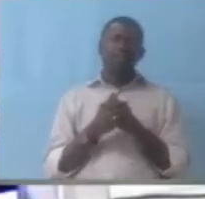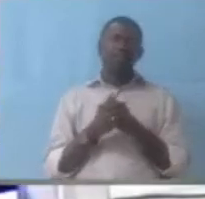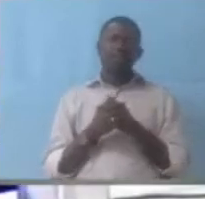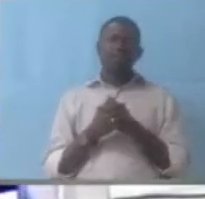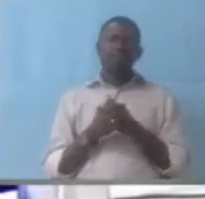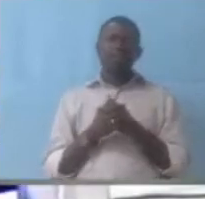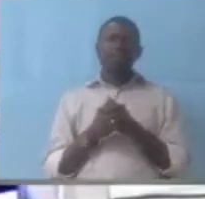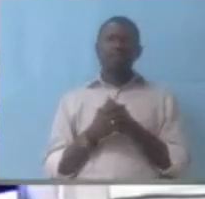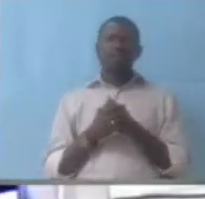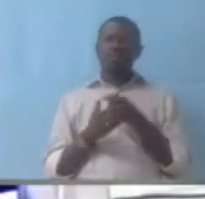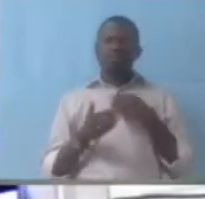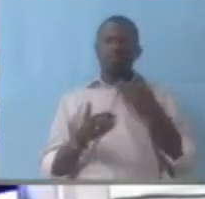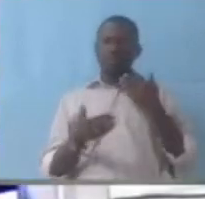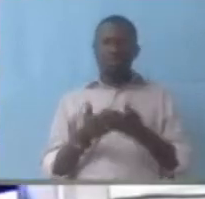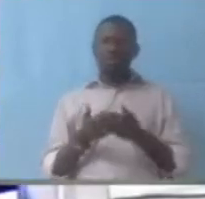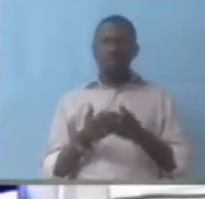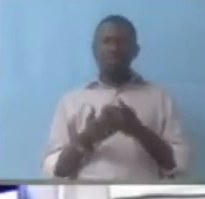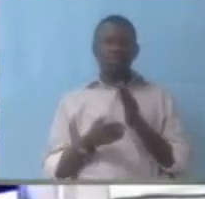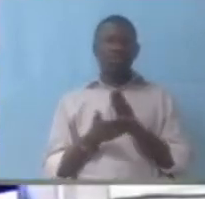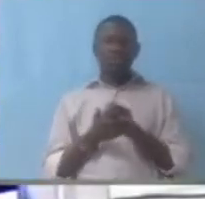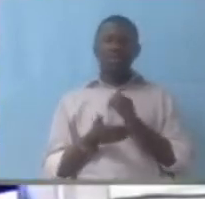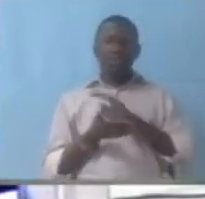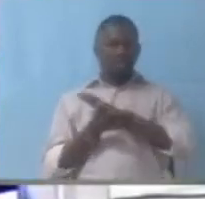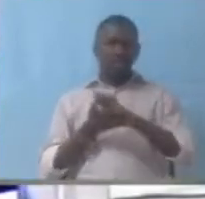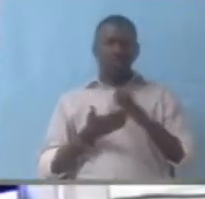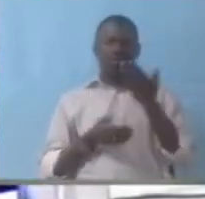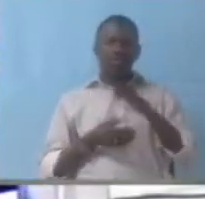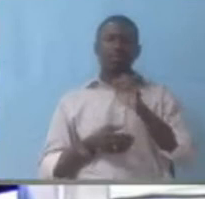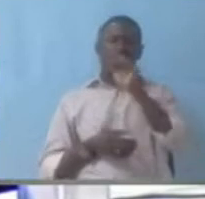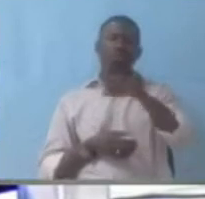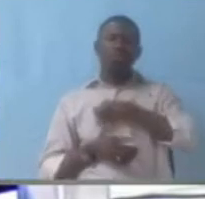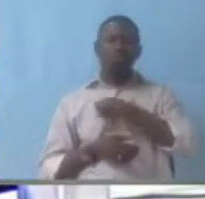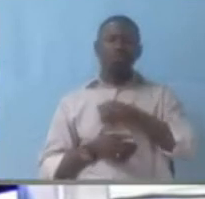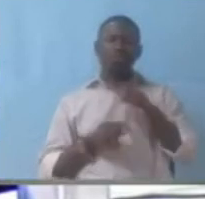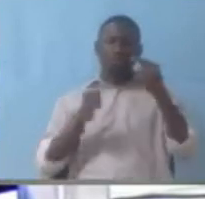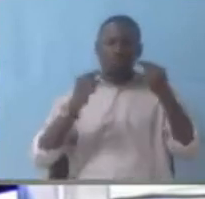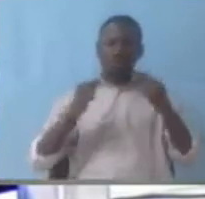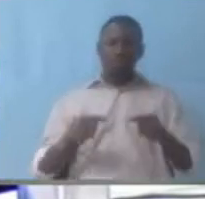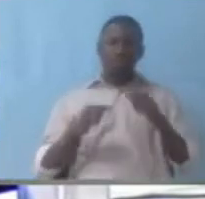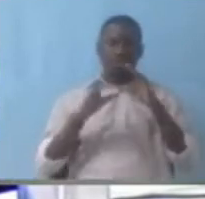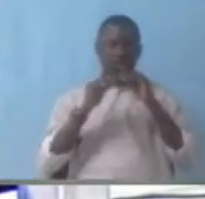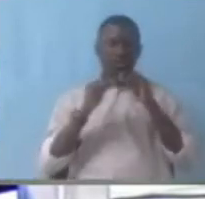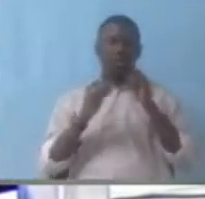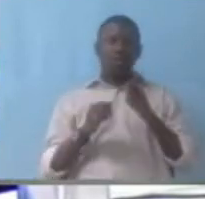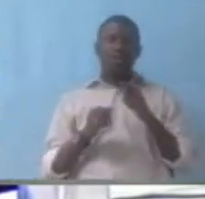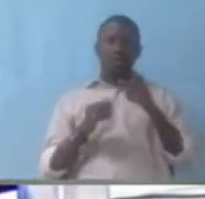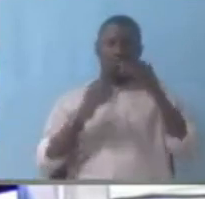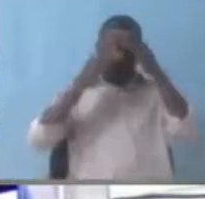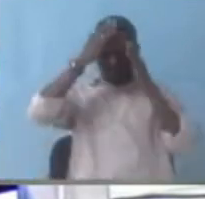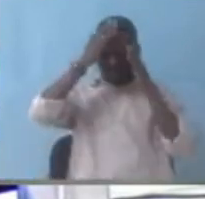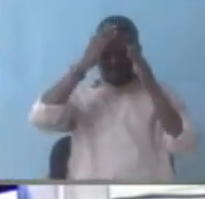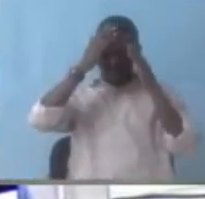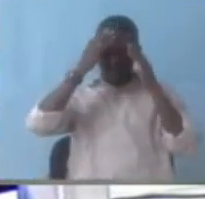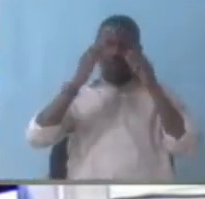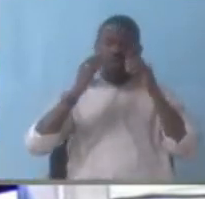Bensuda, just to conclude, really, certainly it is clear, even from your own testimony, that the junta never had the consent of the public to